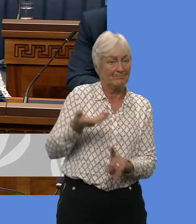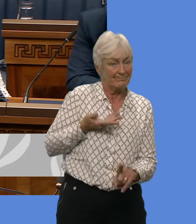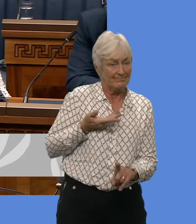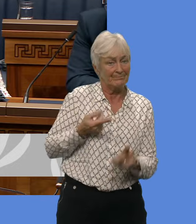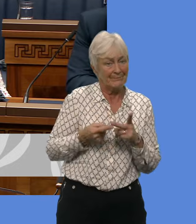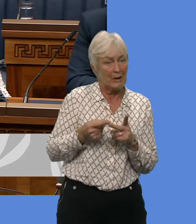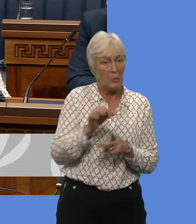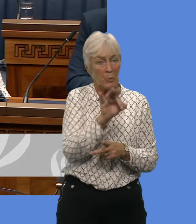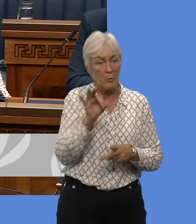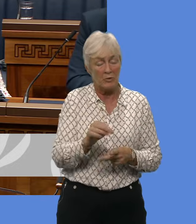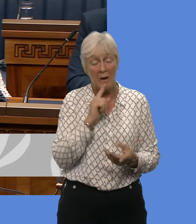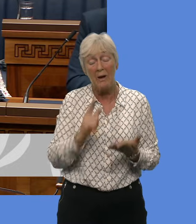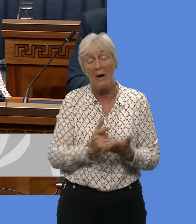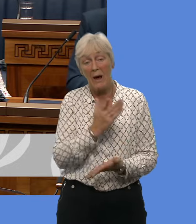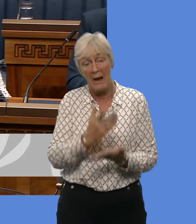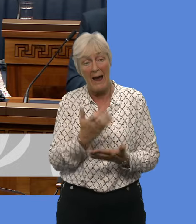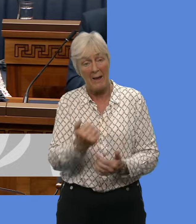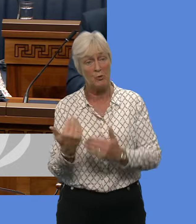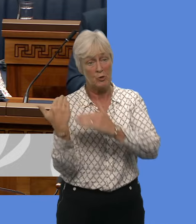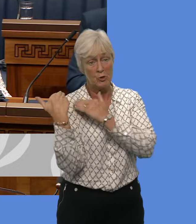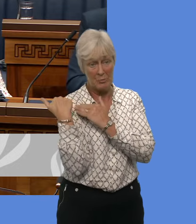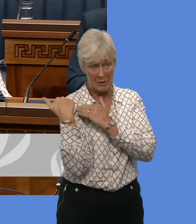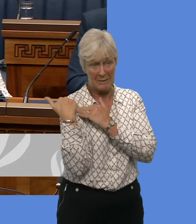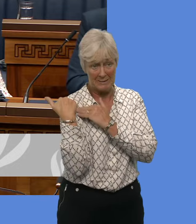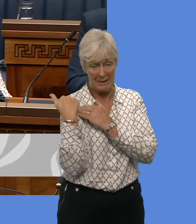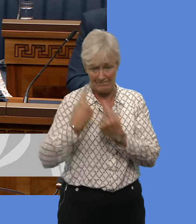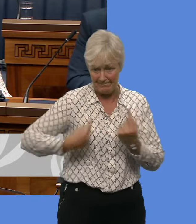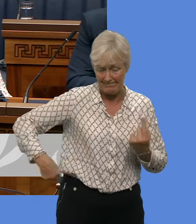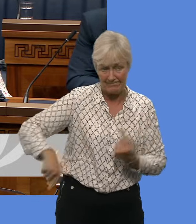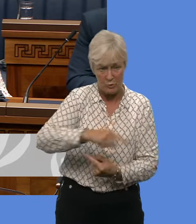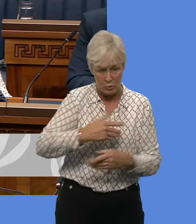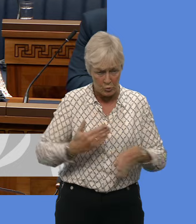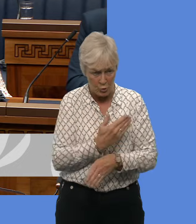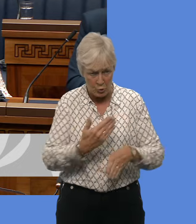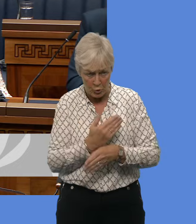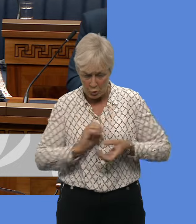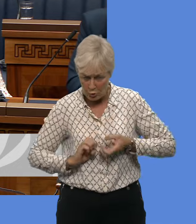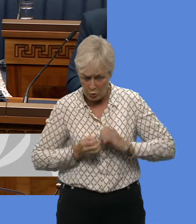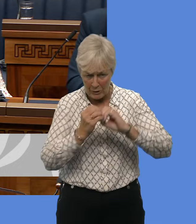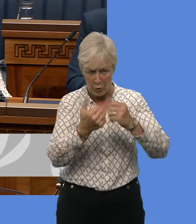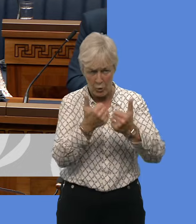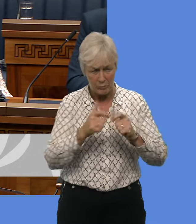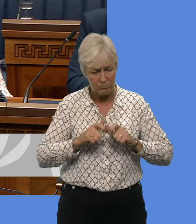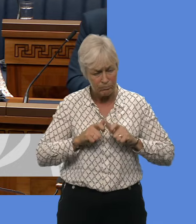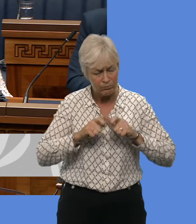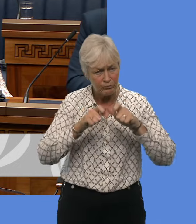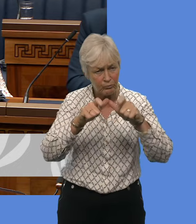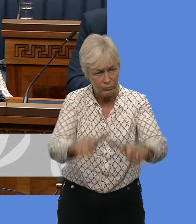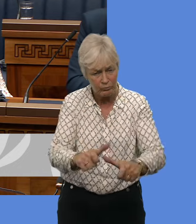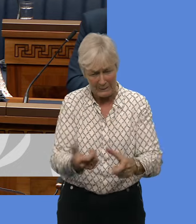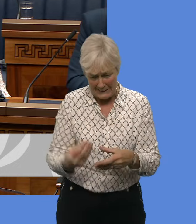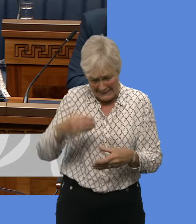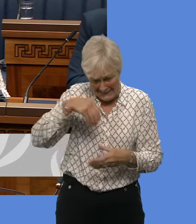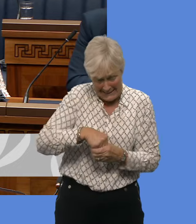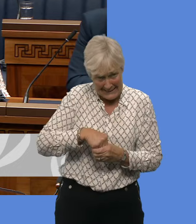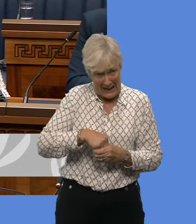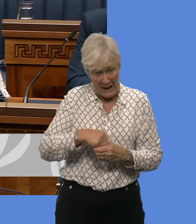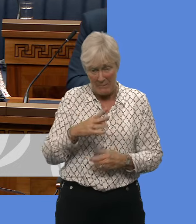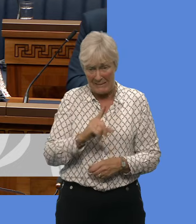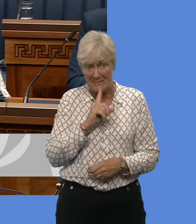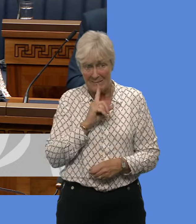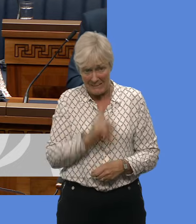Look, absolutely, we all have a duty here to do what we can to create that stability, and at the heart of that, as I've indicated,